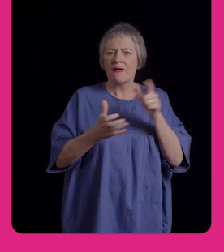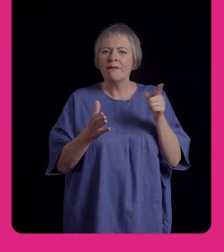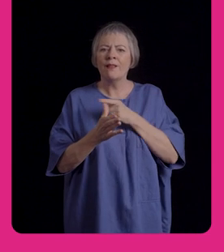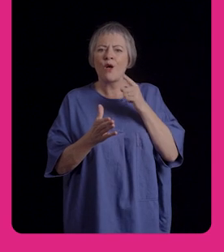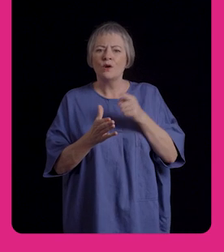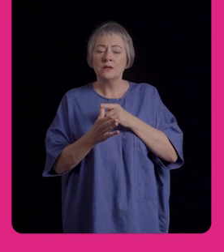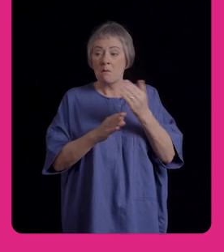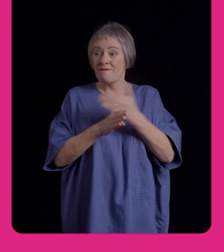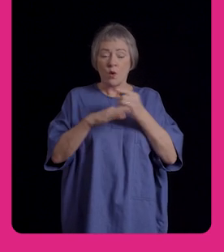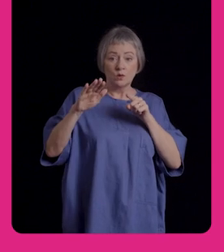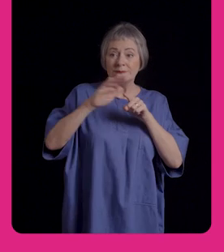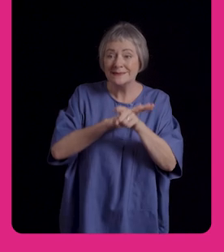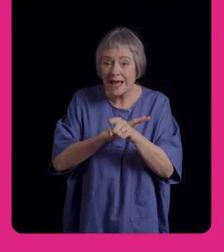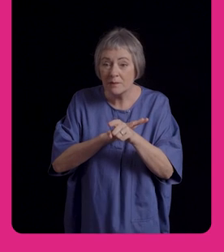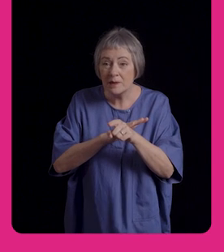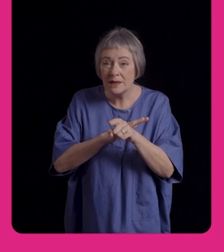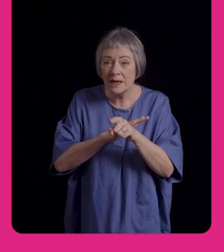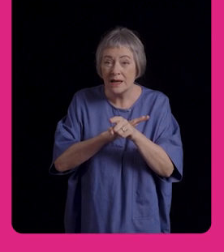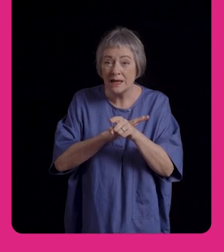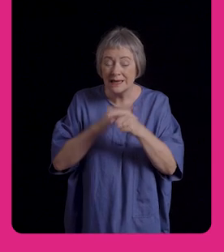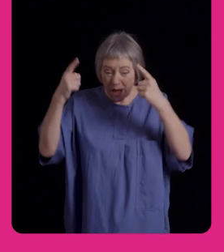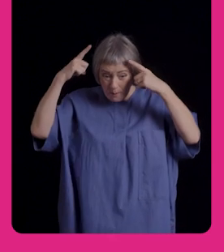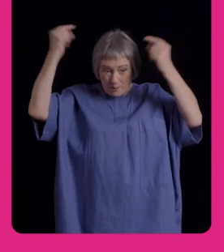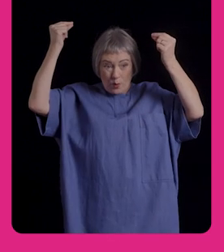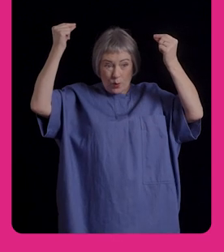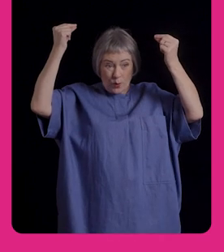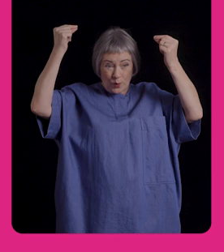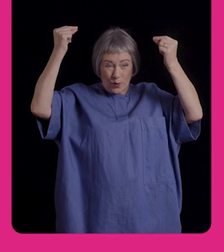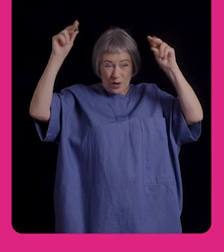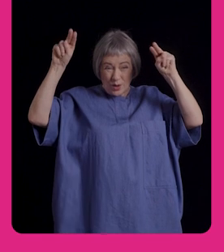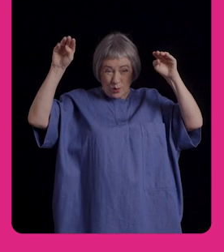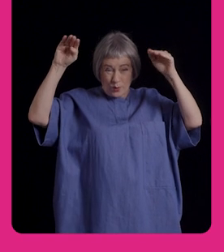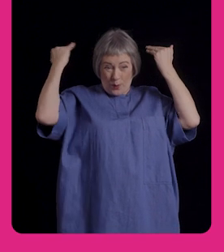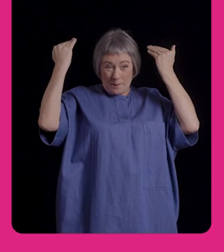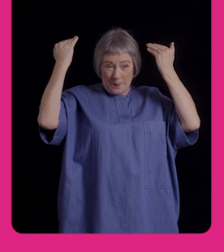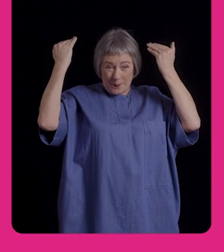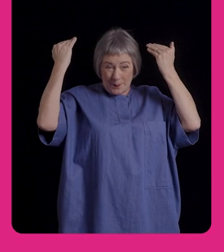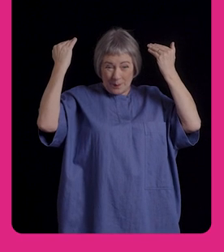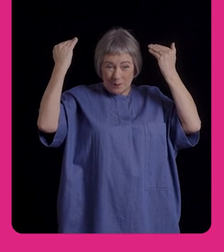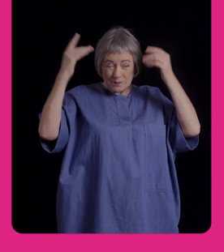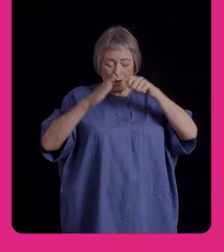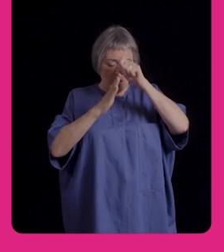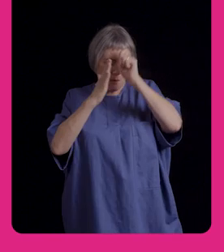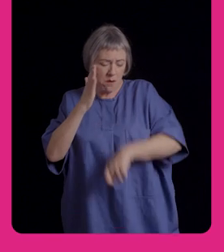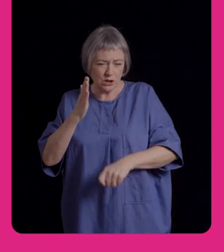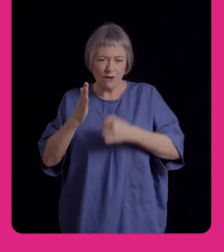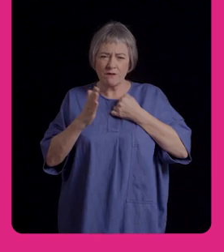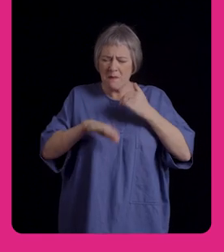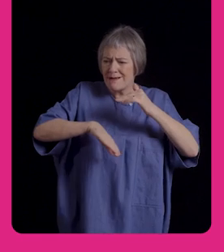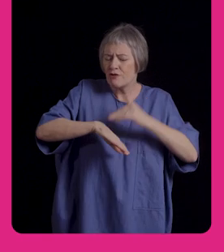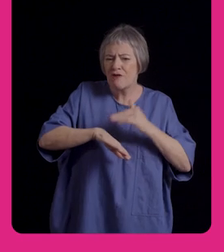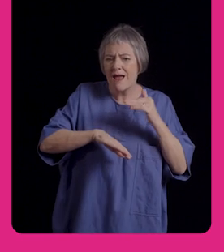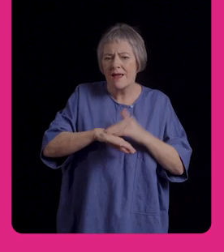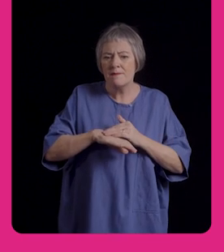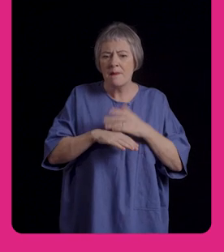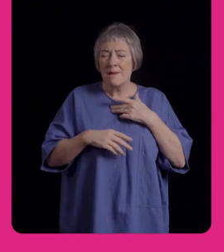authorities. Before I could escape, the tips of my ears were cruelly sliced off in punishment for my